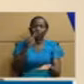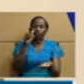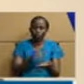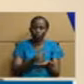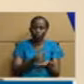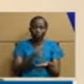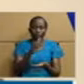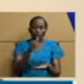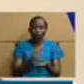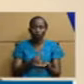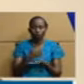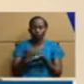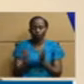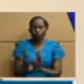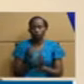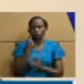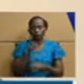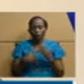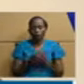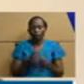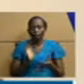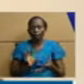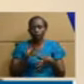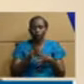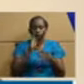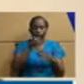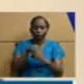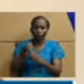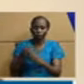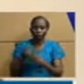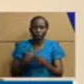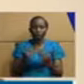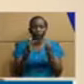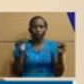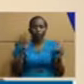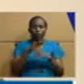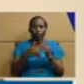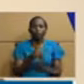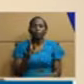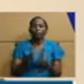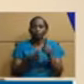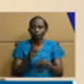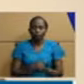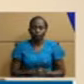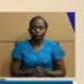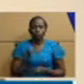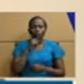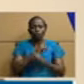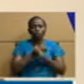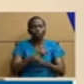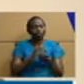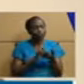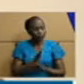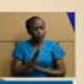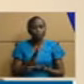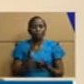that all this can be harmonized to create equality for all people. Social protection has become a major